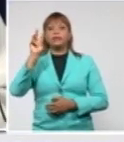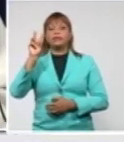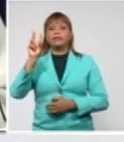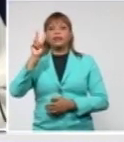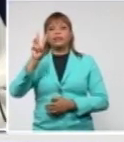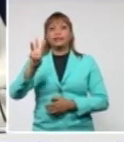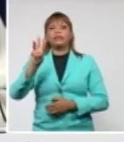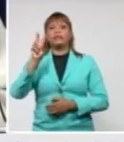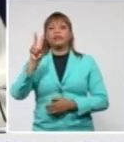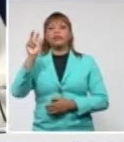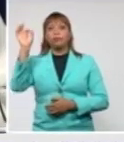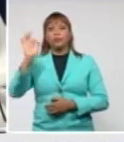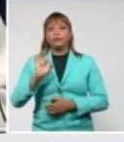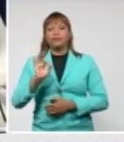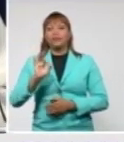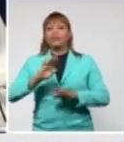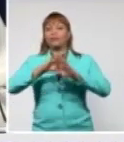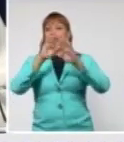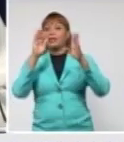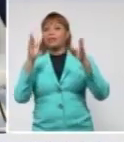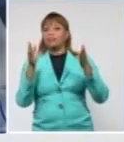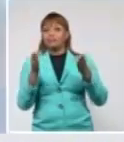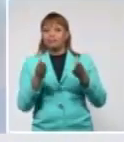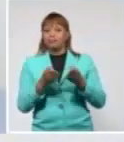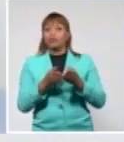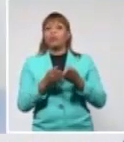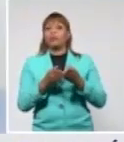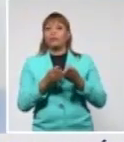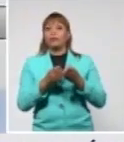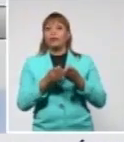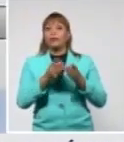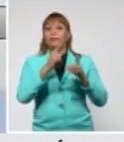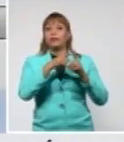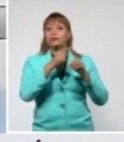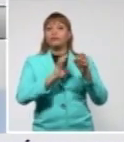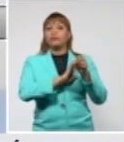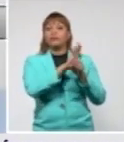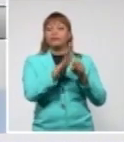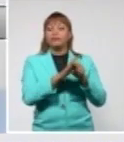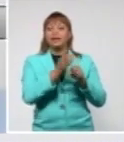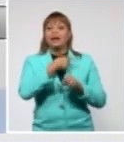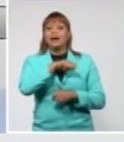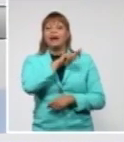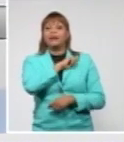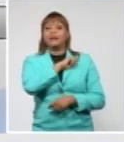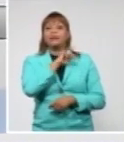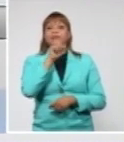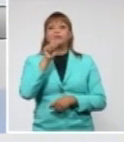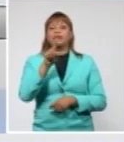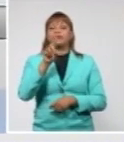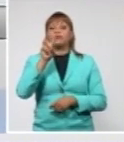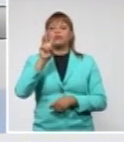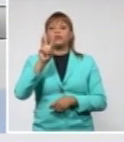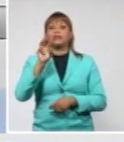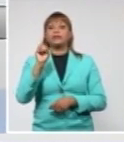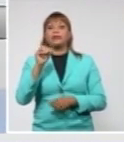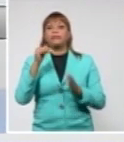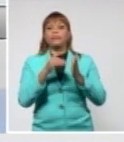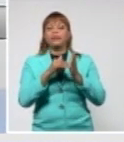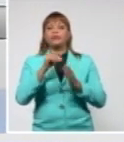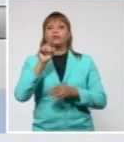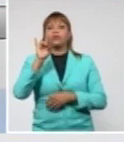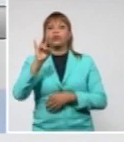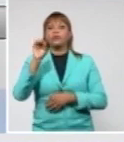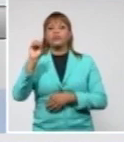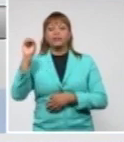region of the Americas, which accounts for 48.32% of all cases worldwide, reported